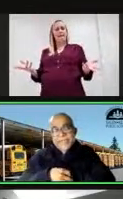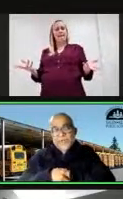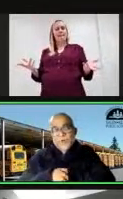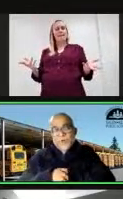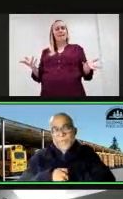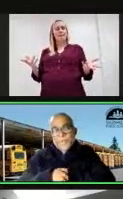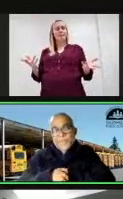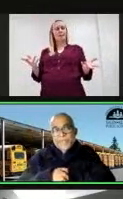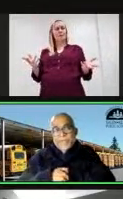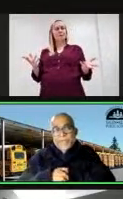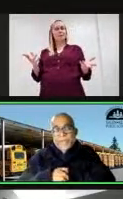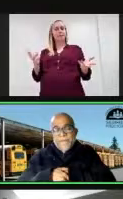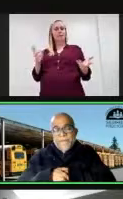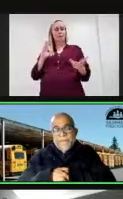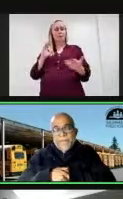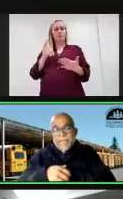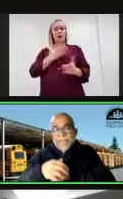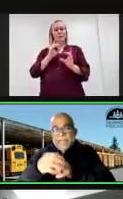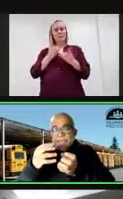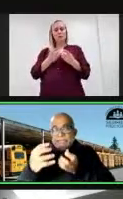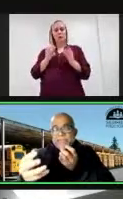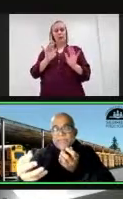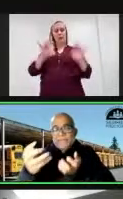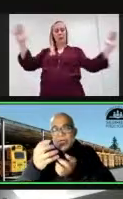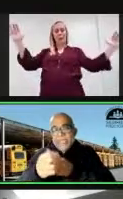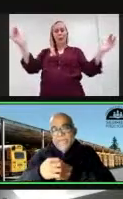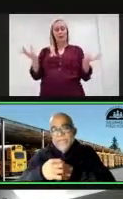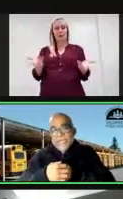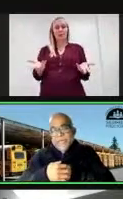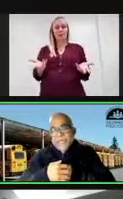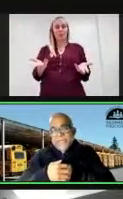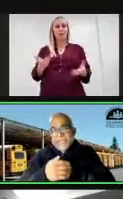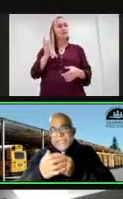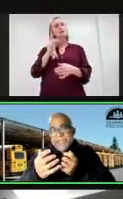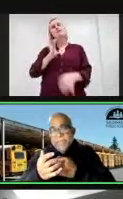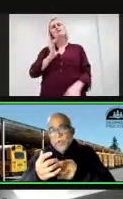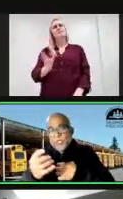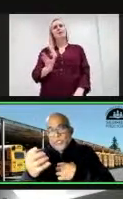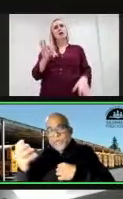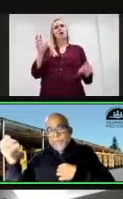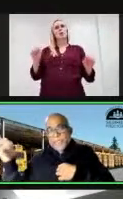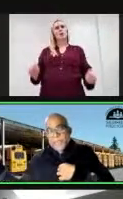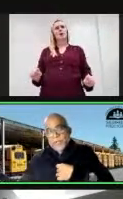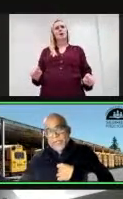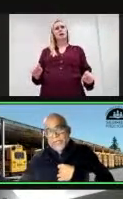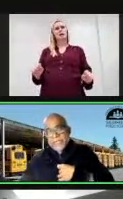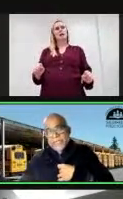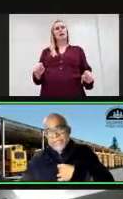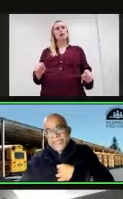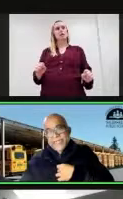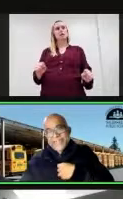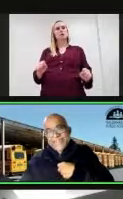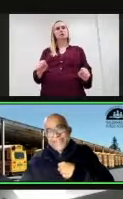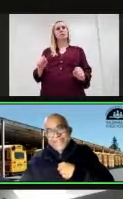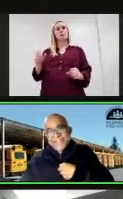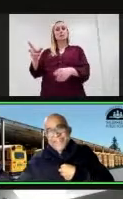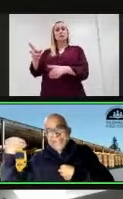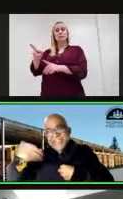district to grow. I mean, it's fine. We can essentially poach from a smaller district in